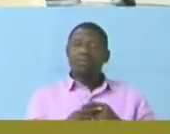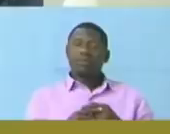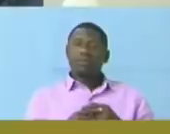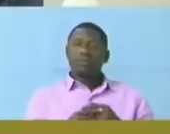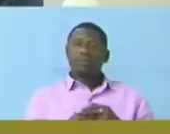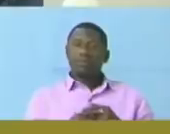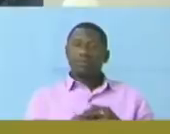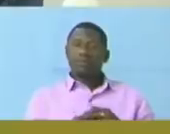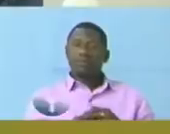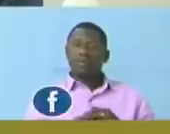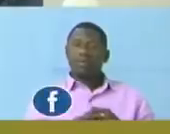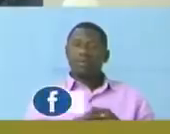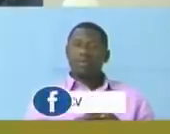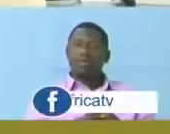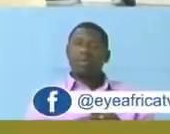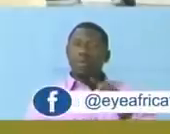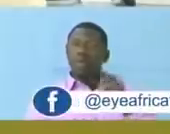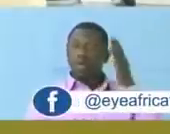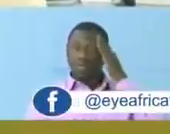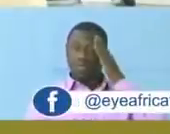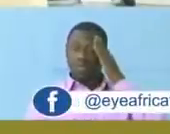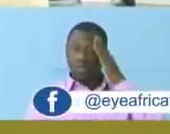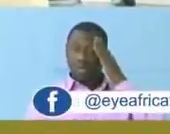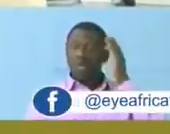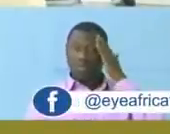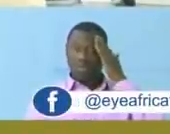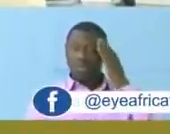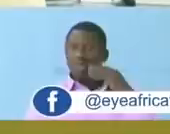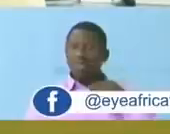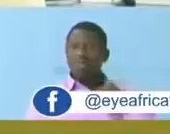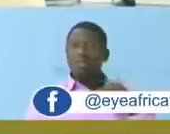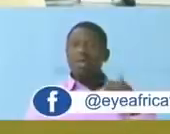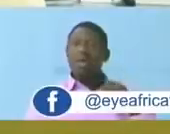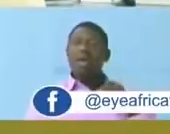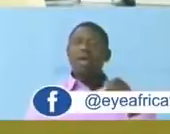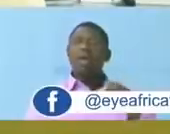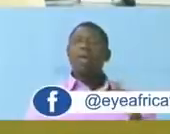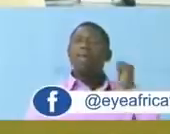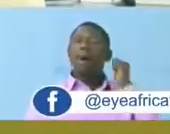Is that some migrants were killed here? Women do not know